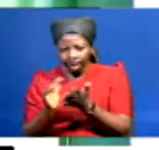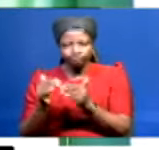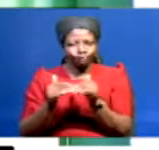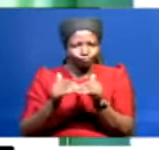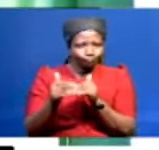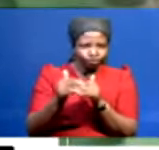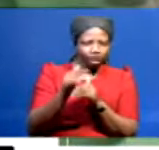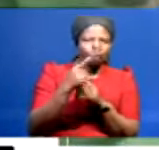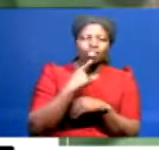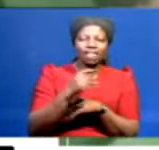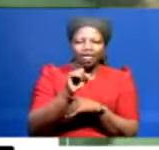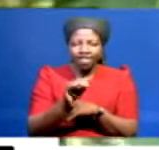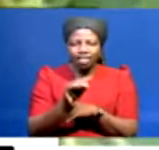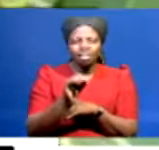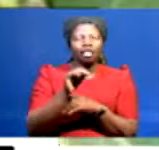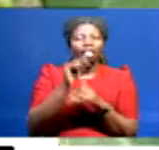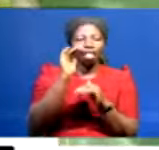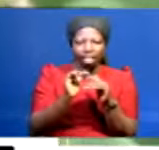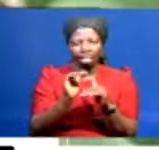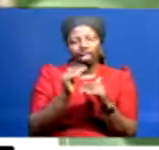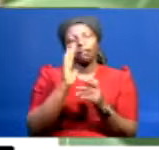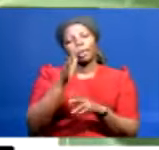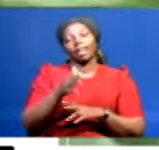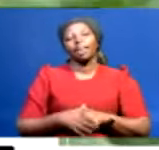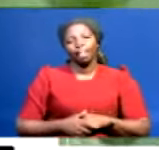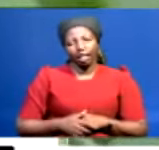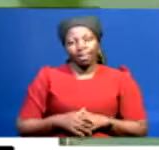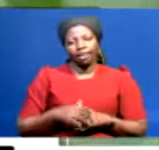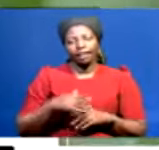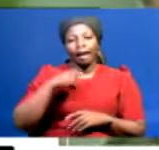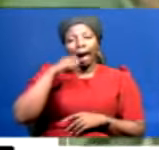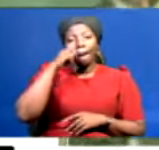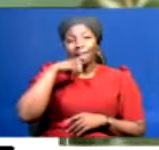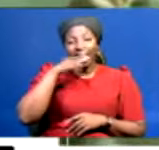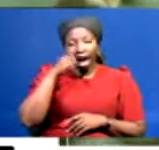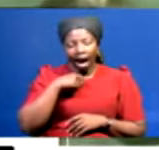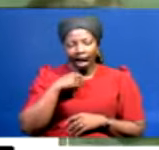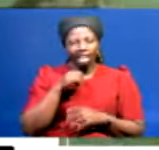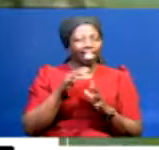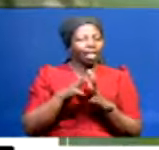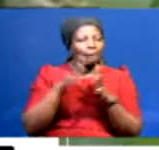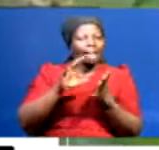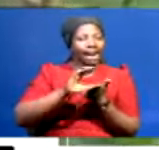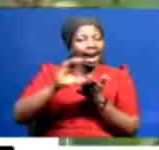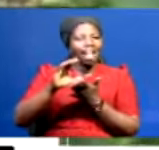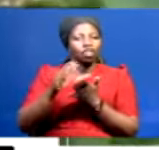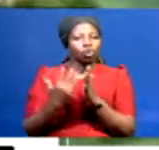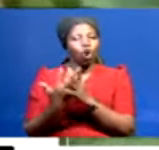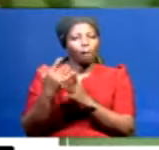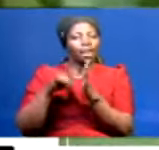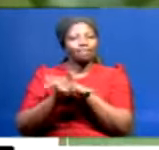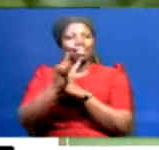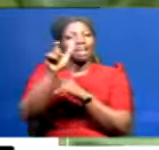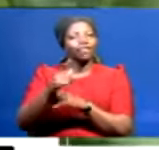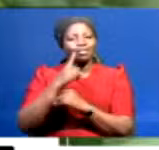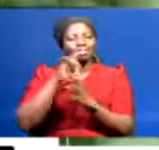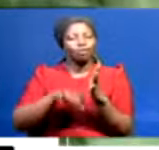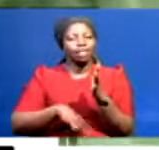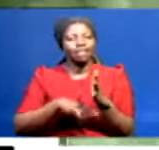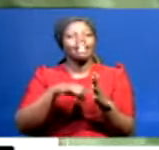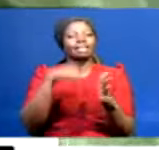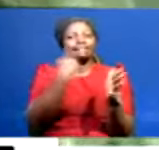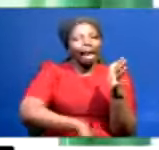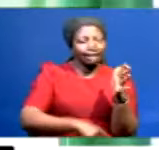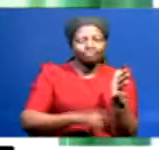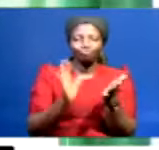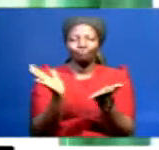150 ikiteremka. On miraa, which is the main cash crop in the region, he said the eradication of levies on the crop will be a welcome boost